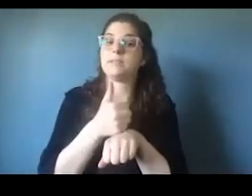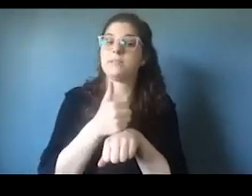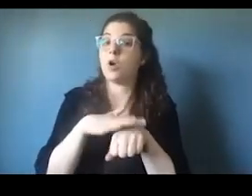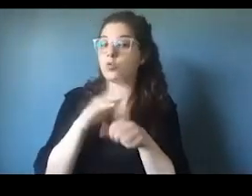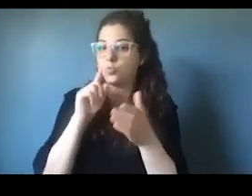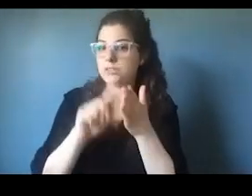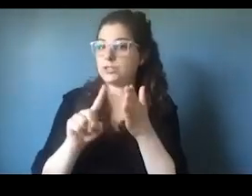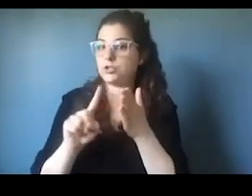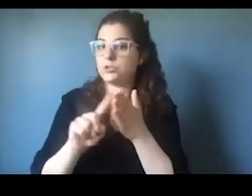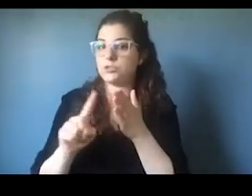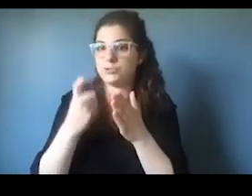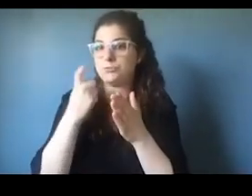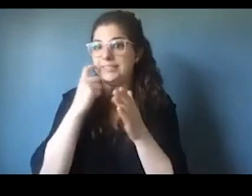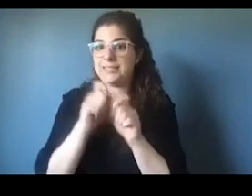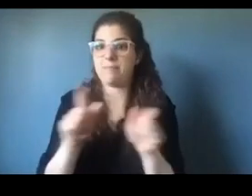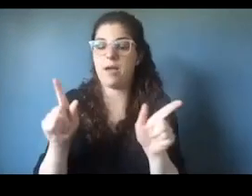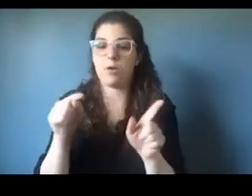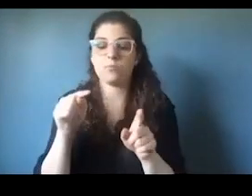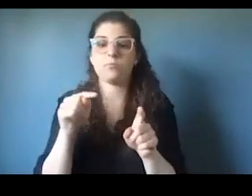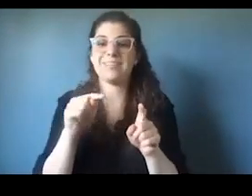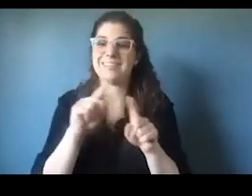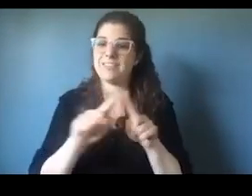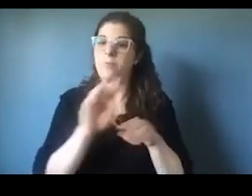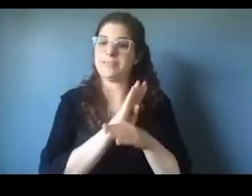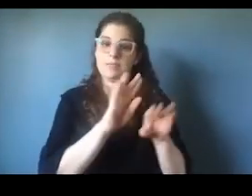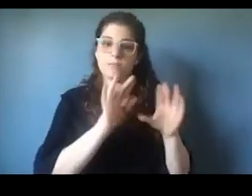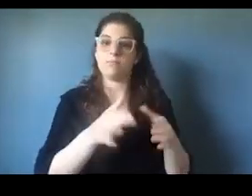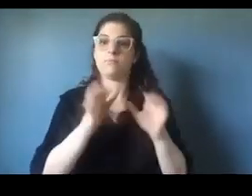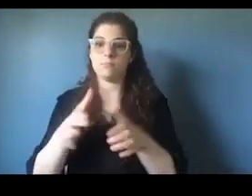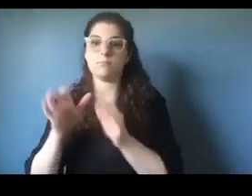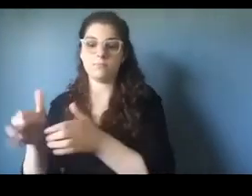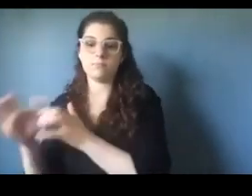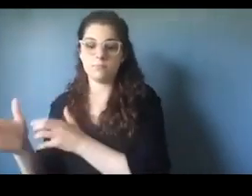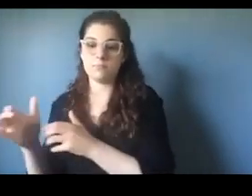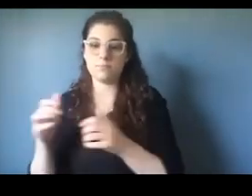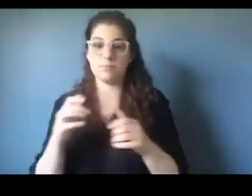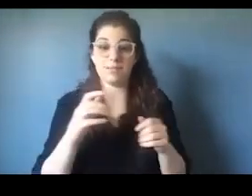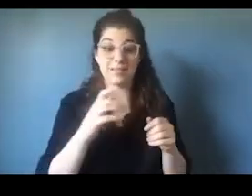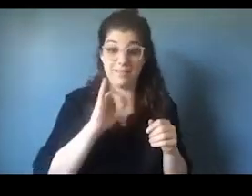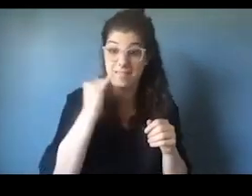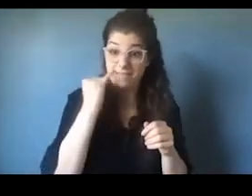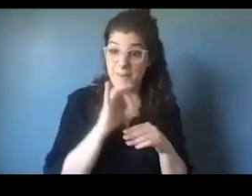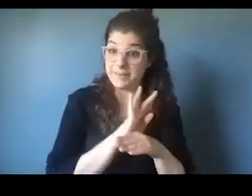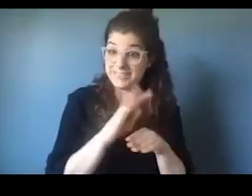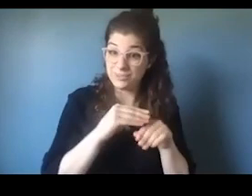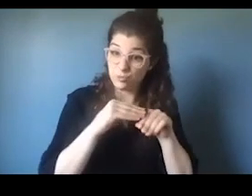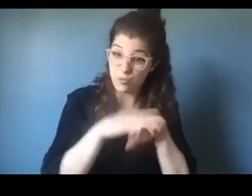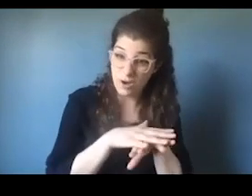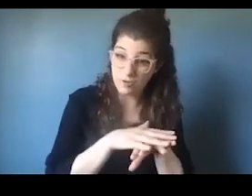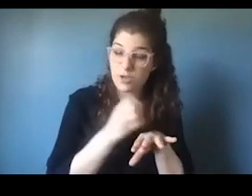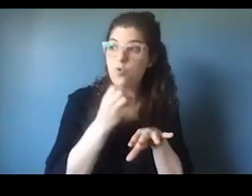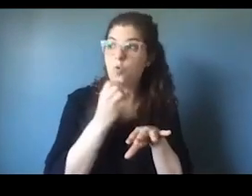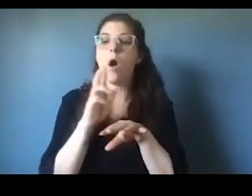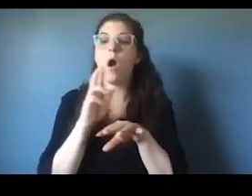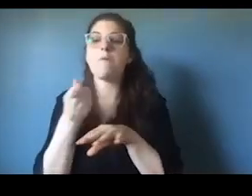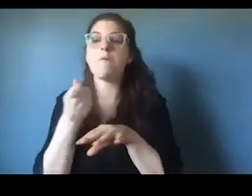economists have done recently that characterizes different businesses basically by how crowded an establishment can be. So how many visits